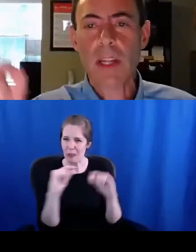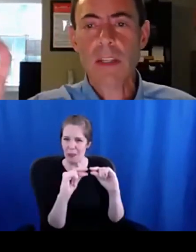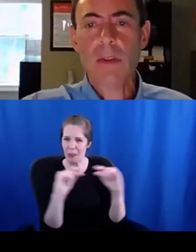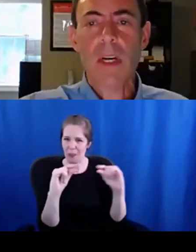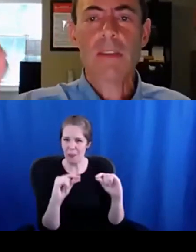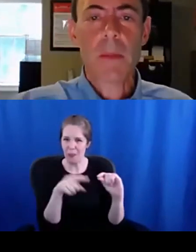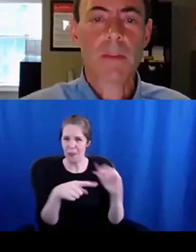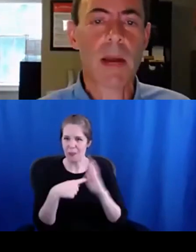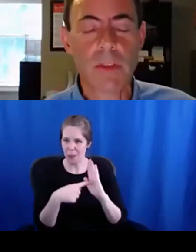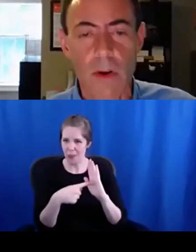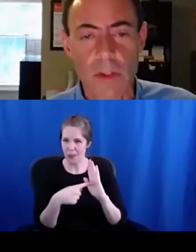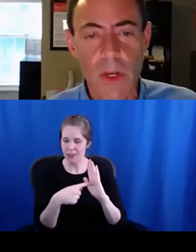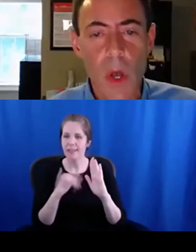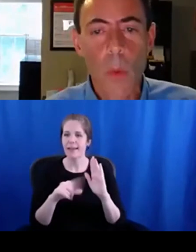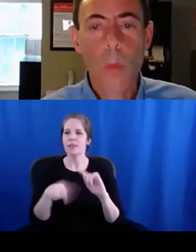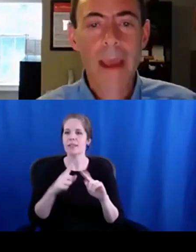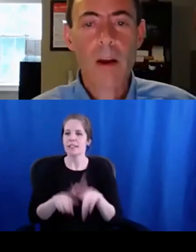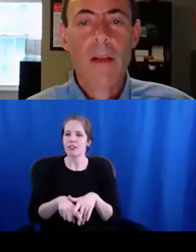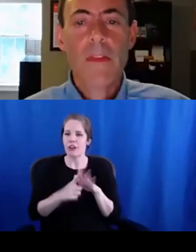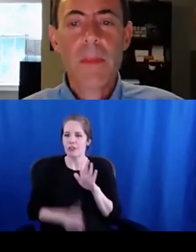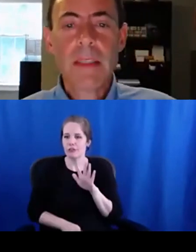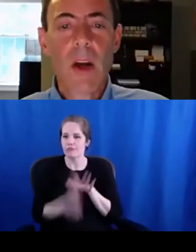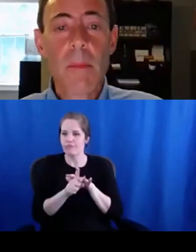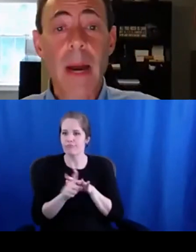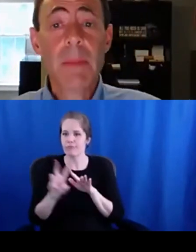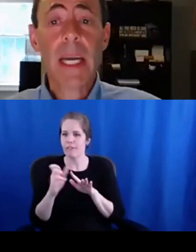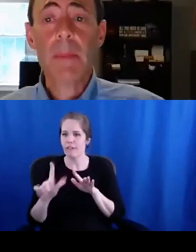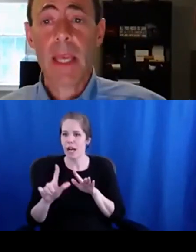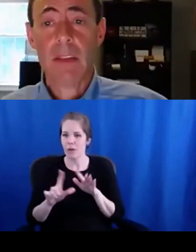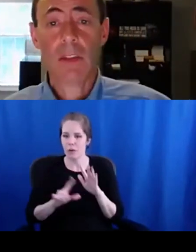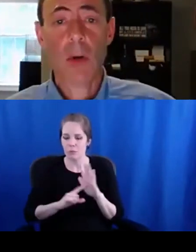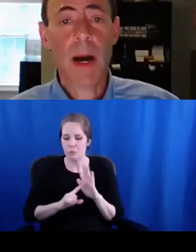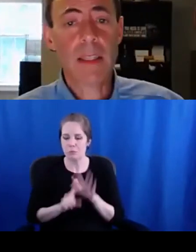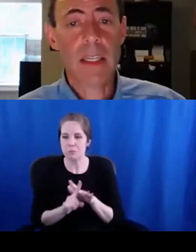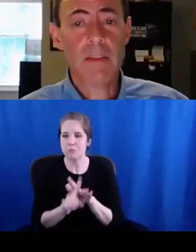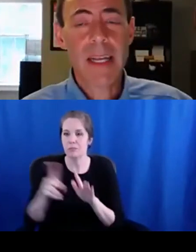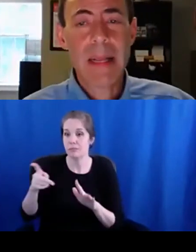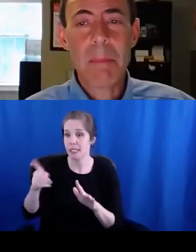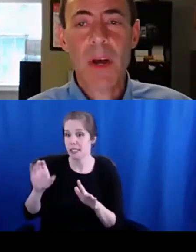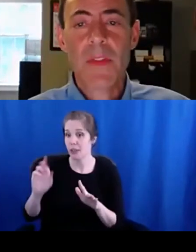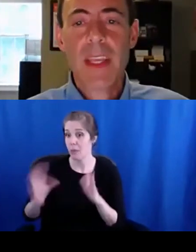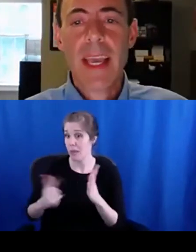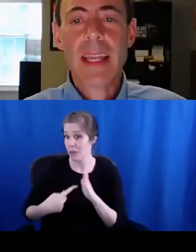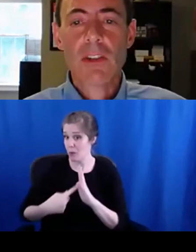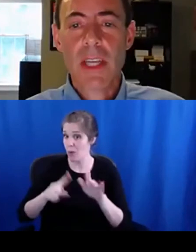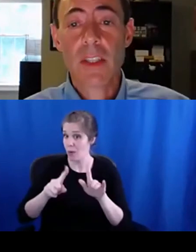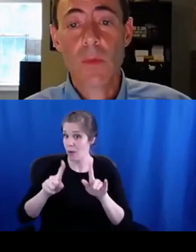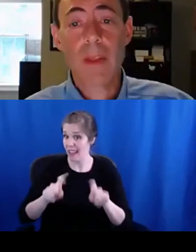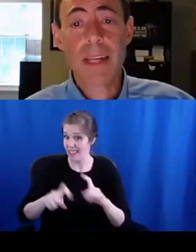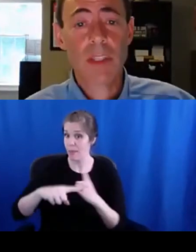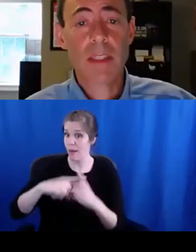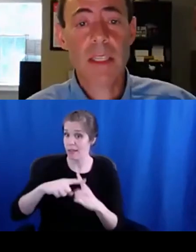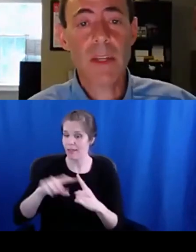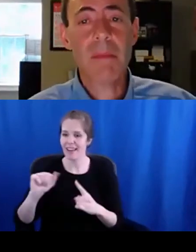starting to develop their viral surge, where the PCR might pick up a case and show positive, but the antigen test with